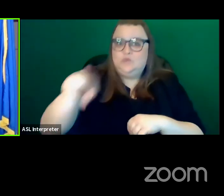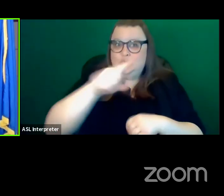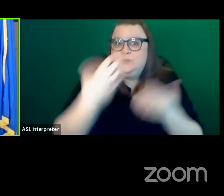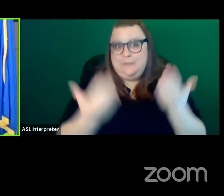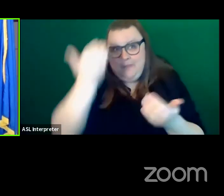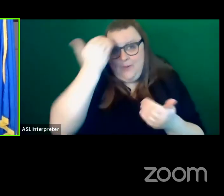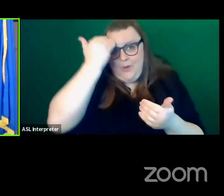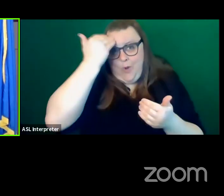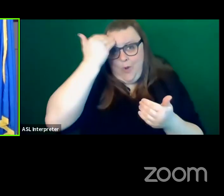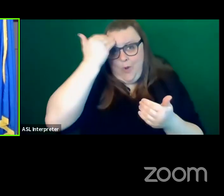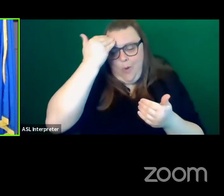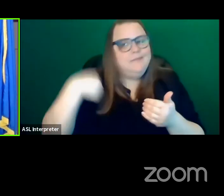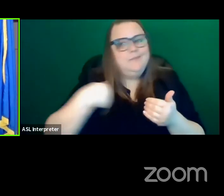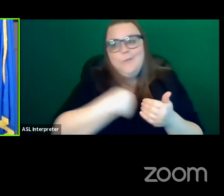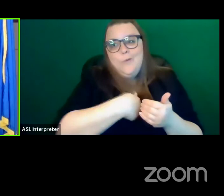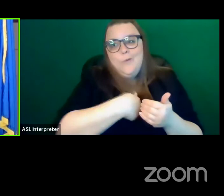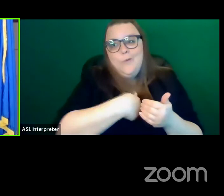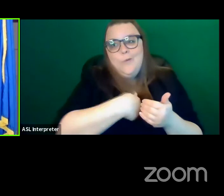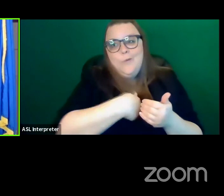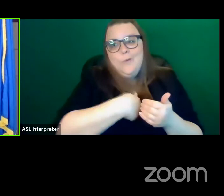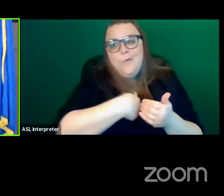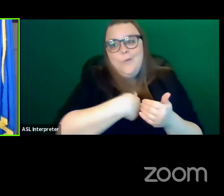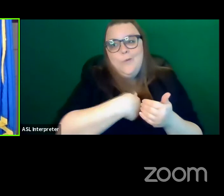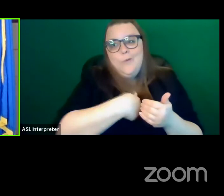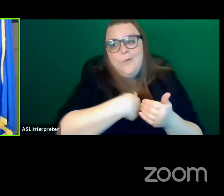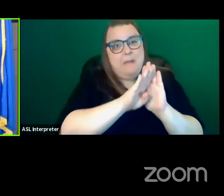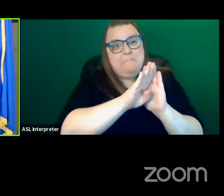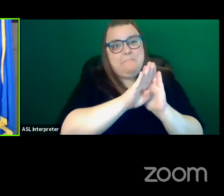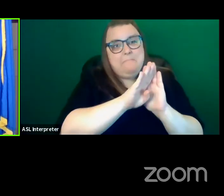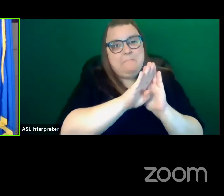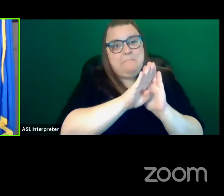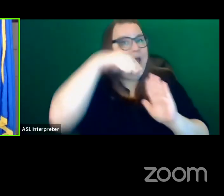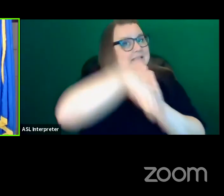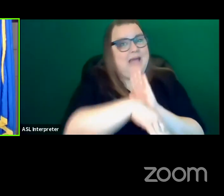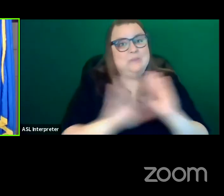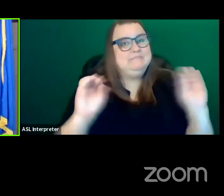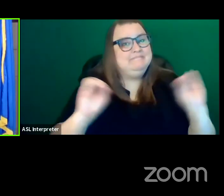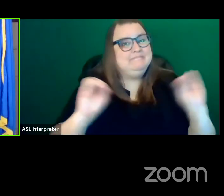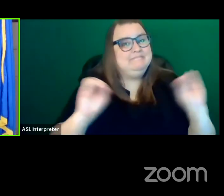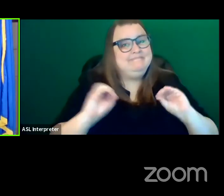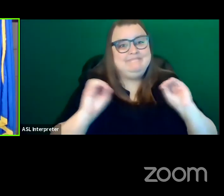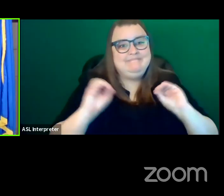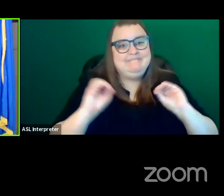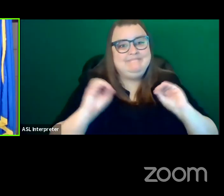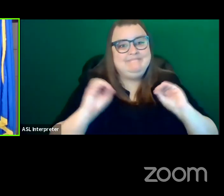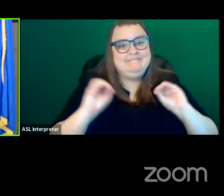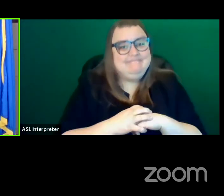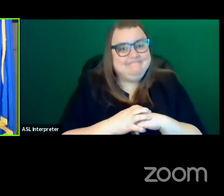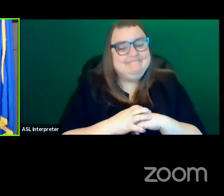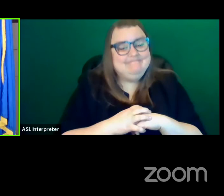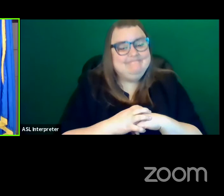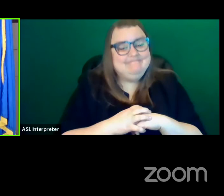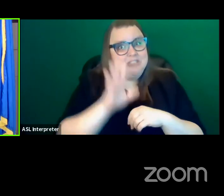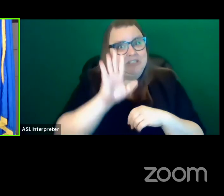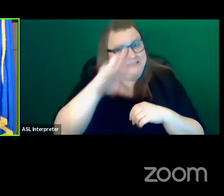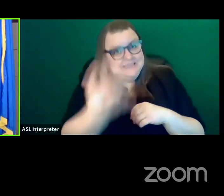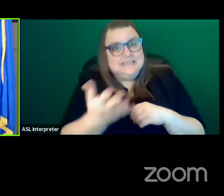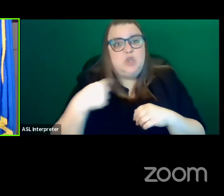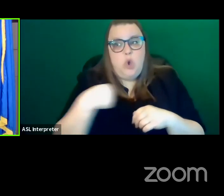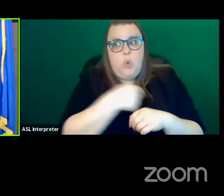seeing a downward trajectory in any of the metrics that we are tracking. In fact, we continue to